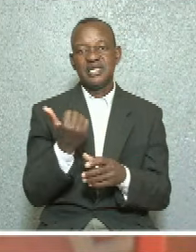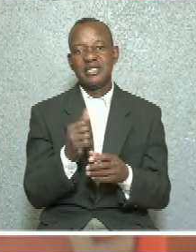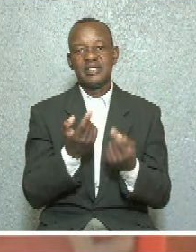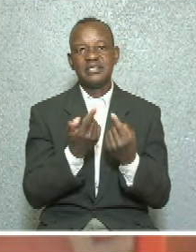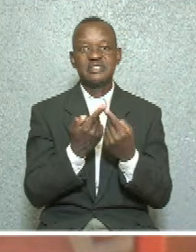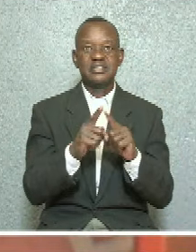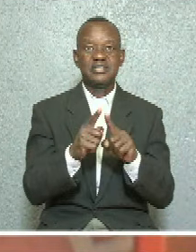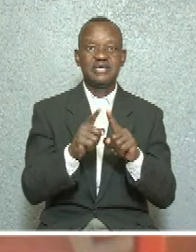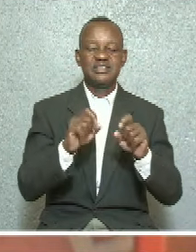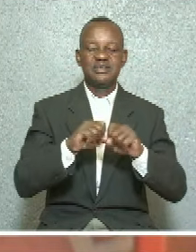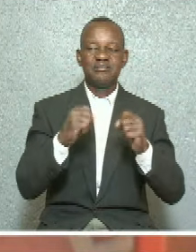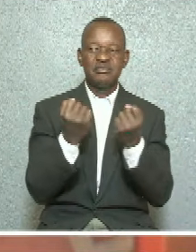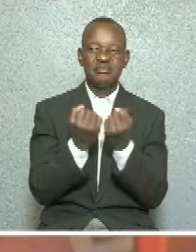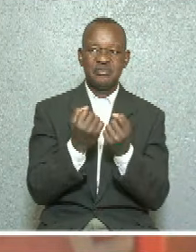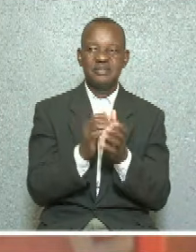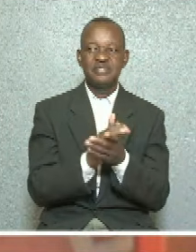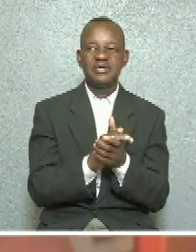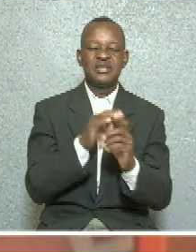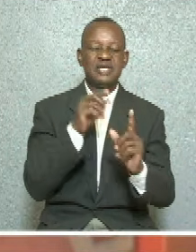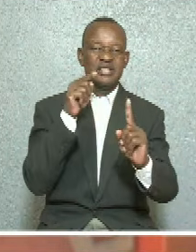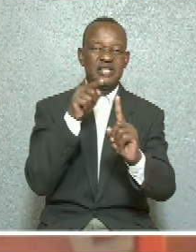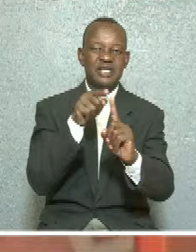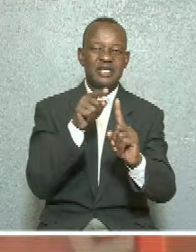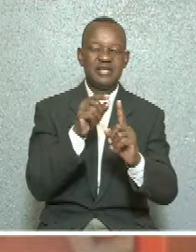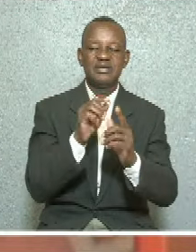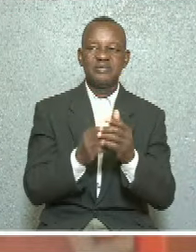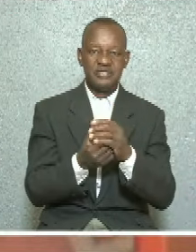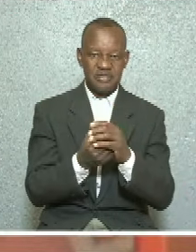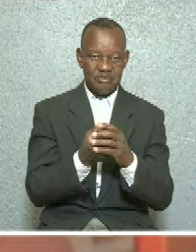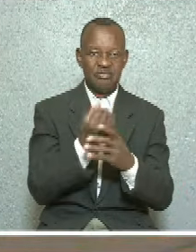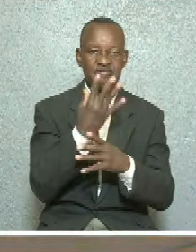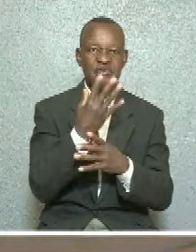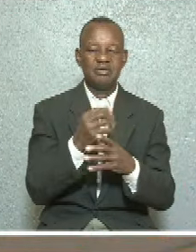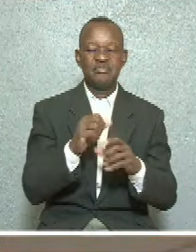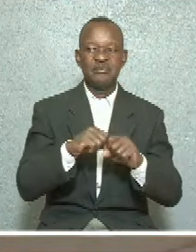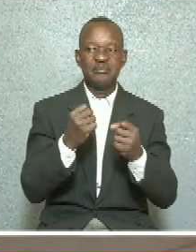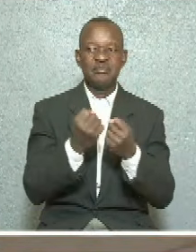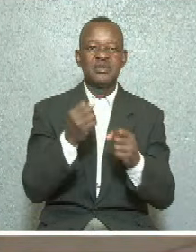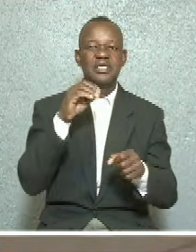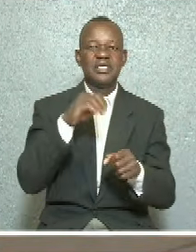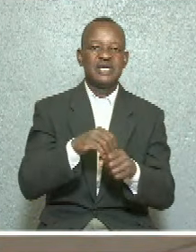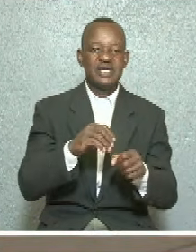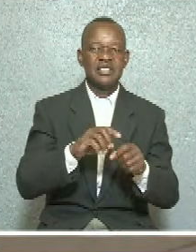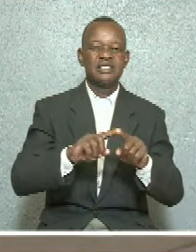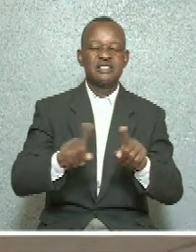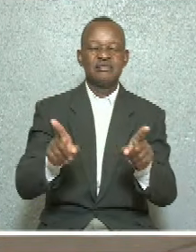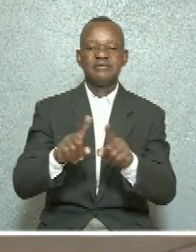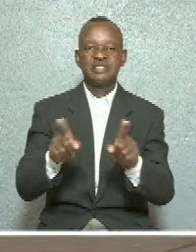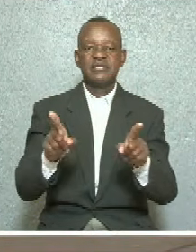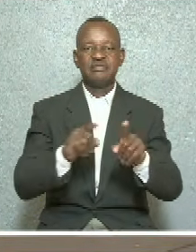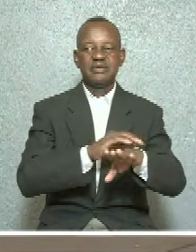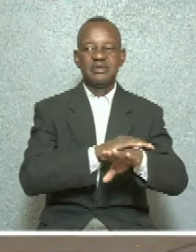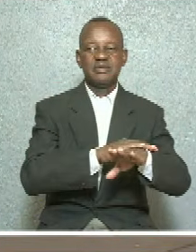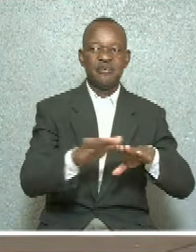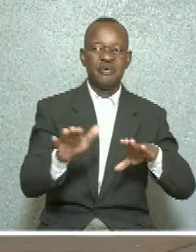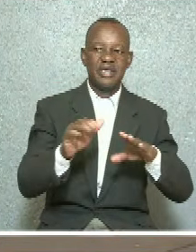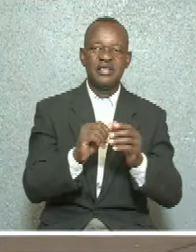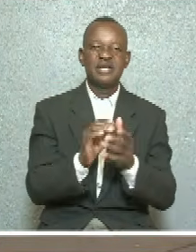place in all sorts of forms, in many different ways, and on very many different platforms. It was a collective movement.